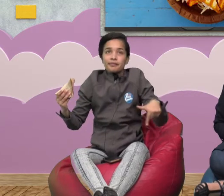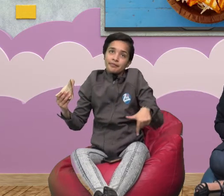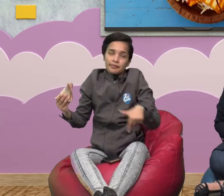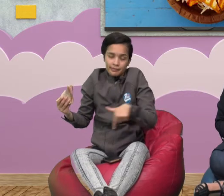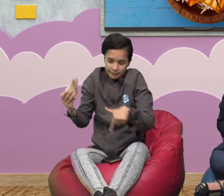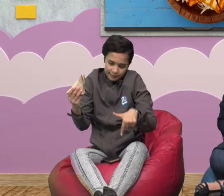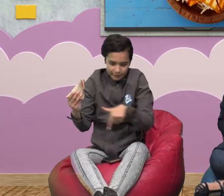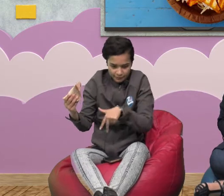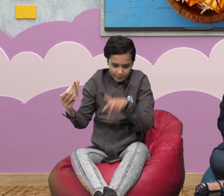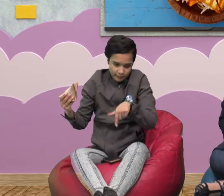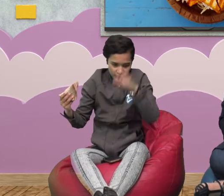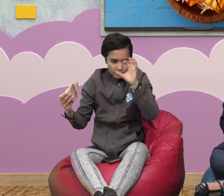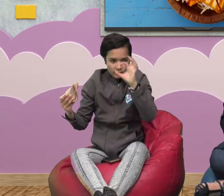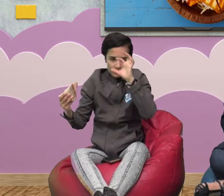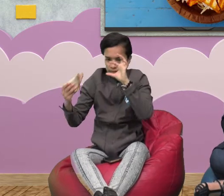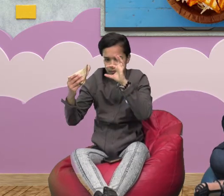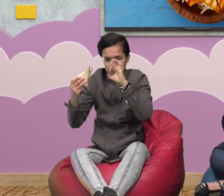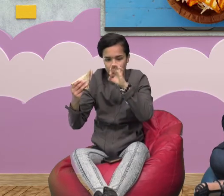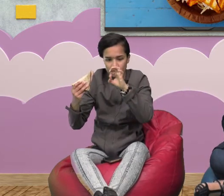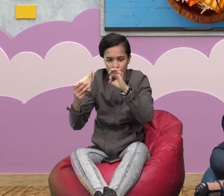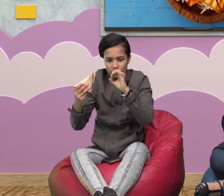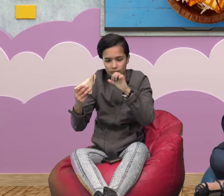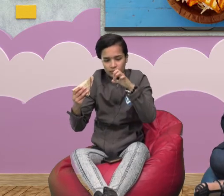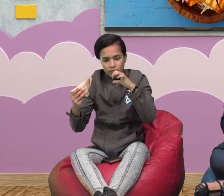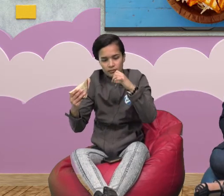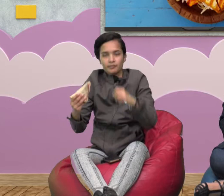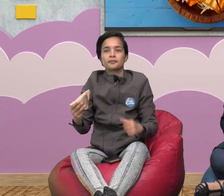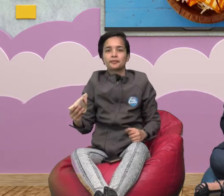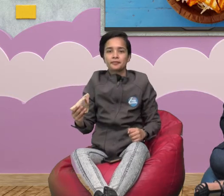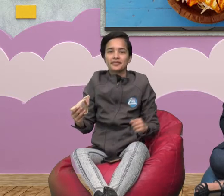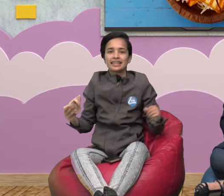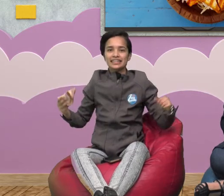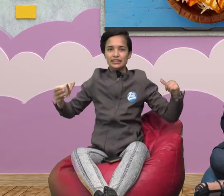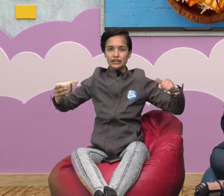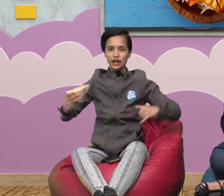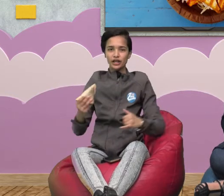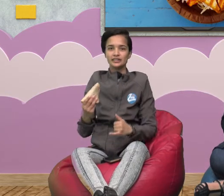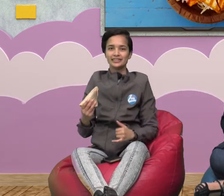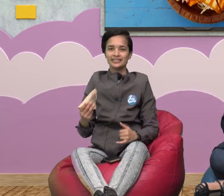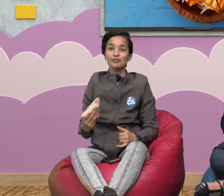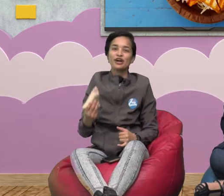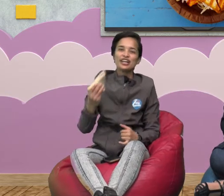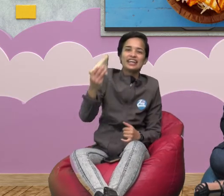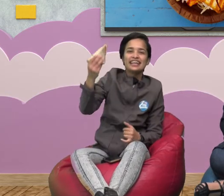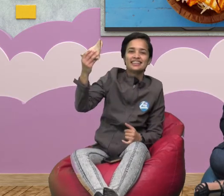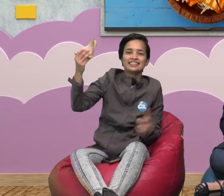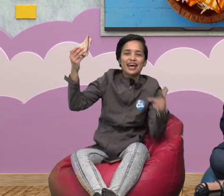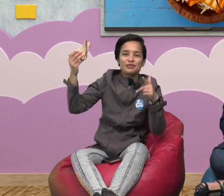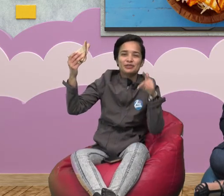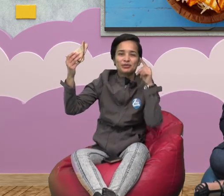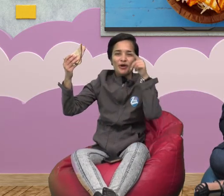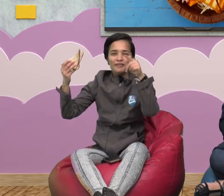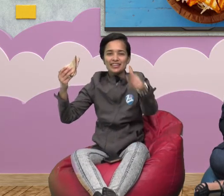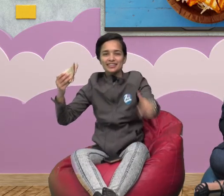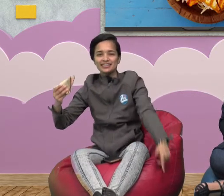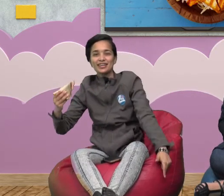to info@kickstartnam.com. And thank you, Bakpro, for helping us to bake with confidence. Yay! And we're going to eat the sandwich